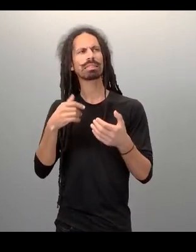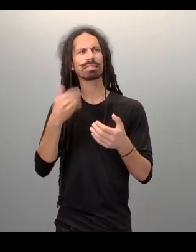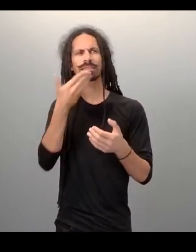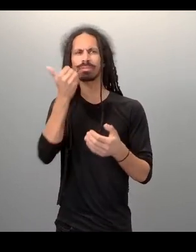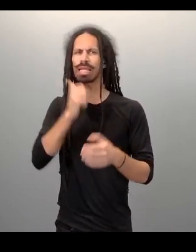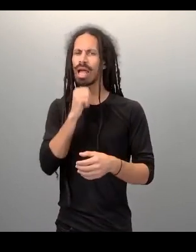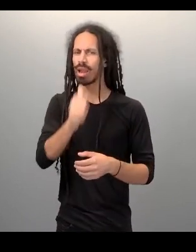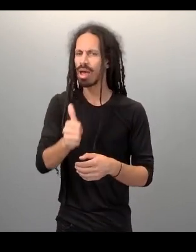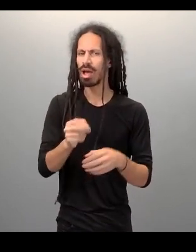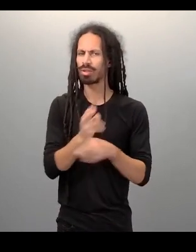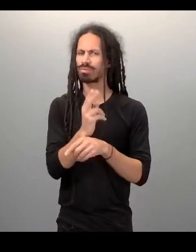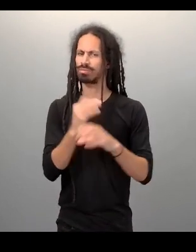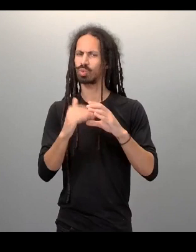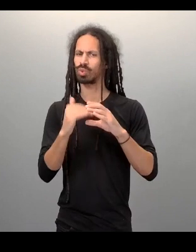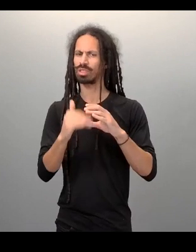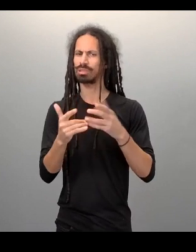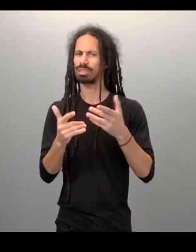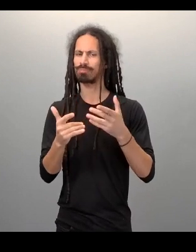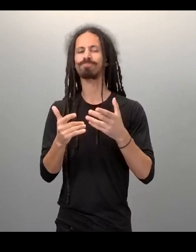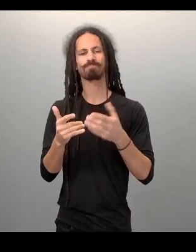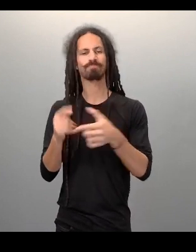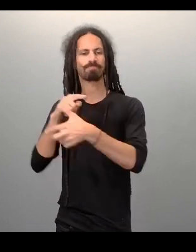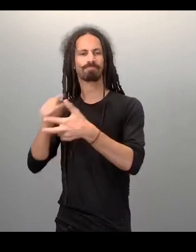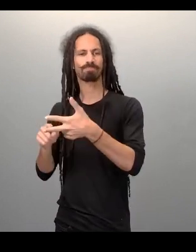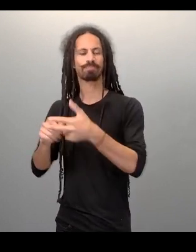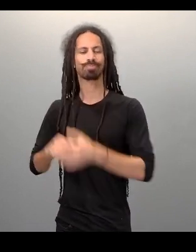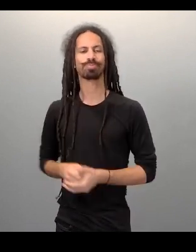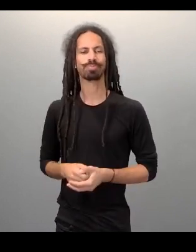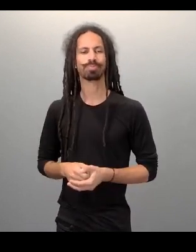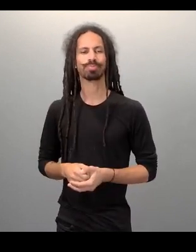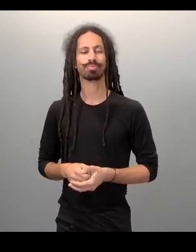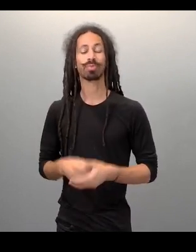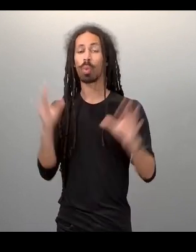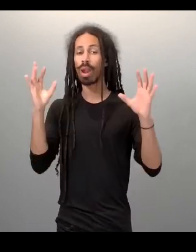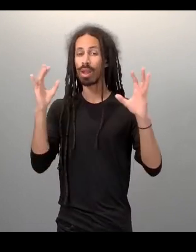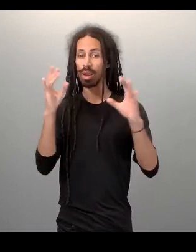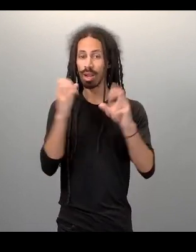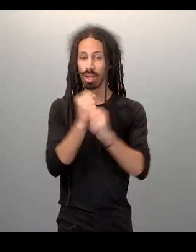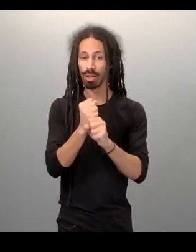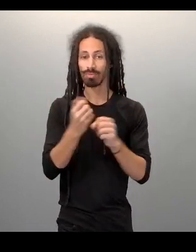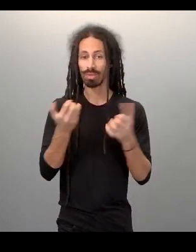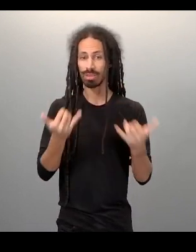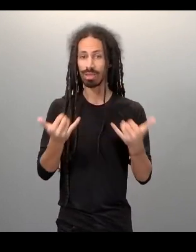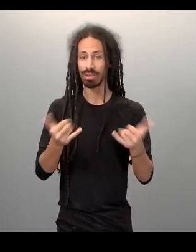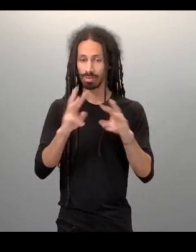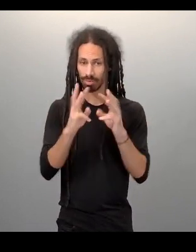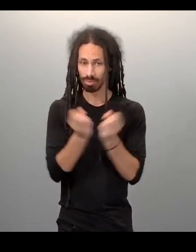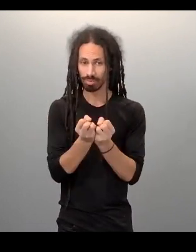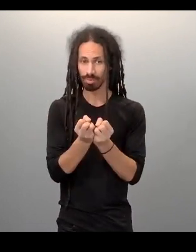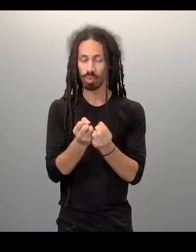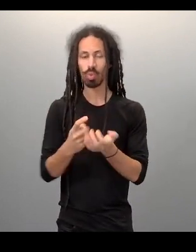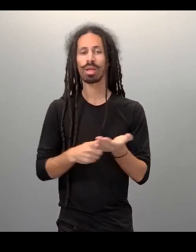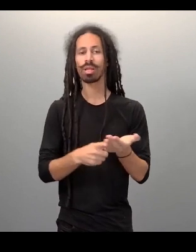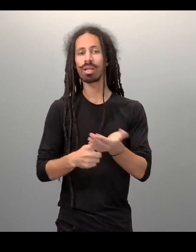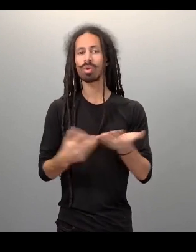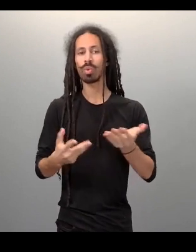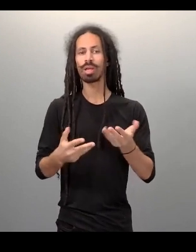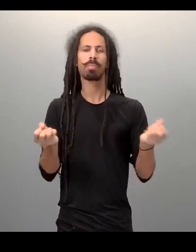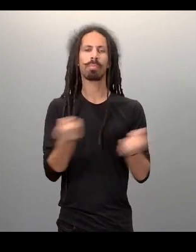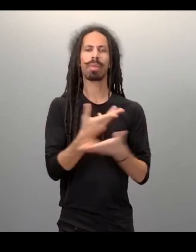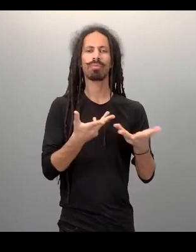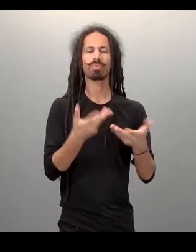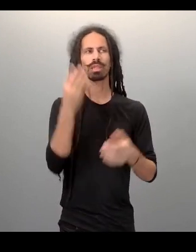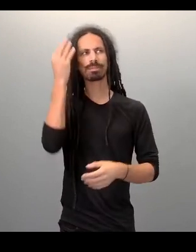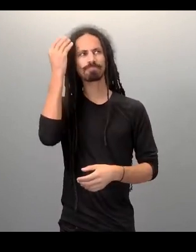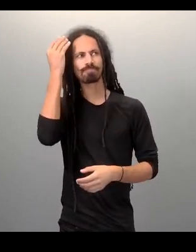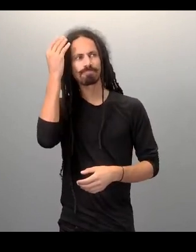to use an email. So in summary, in today's workshop, we spoke about all the things to consider